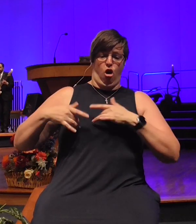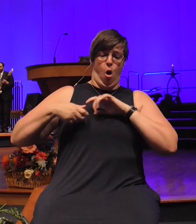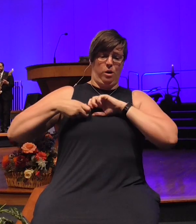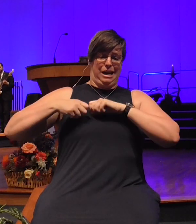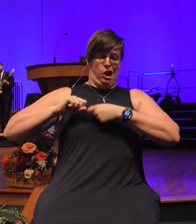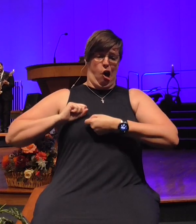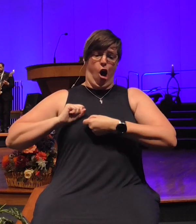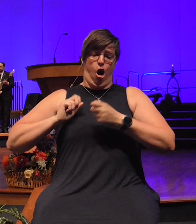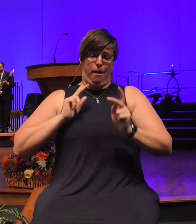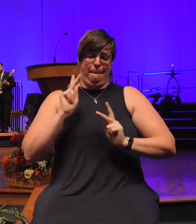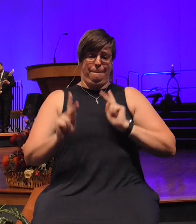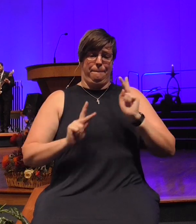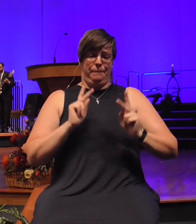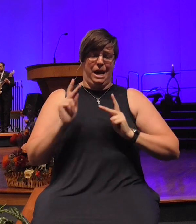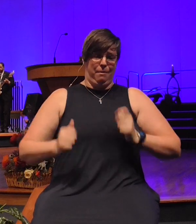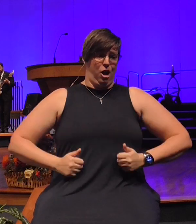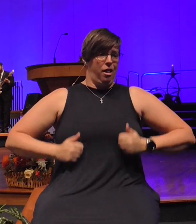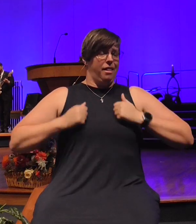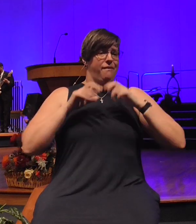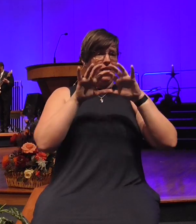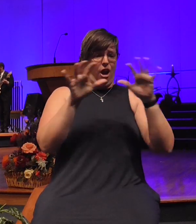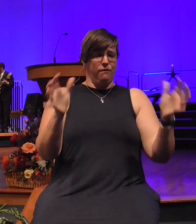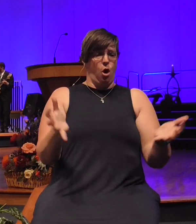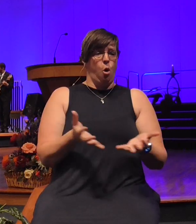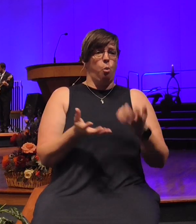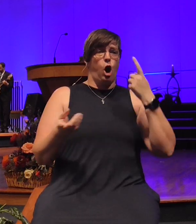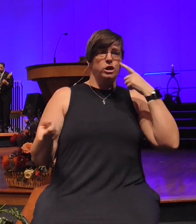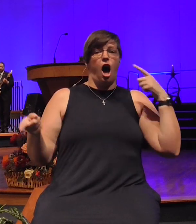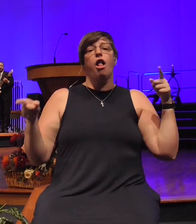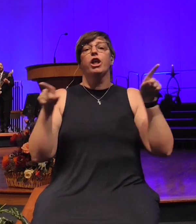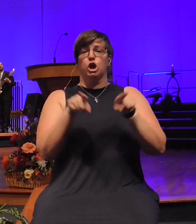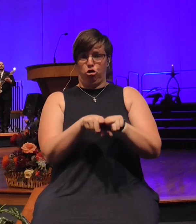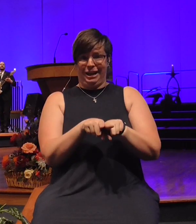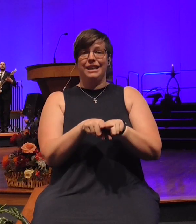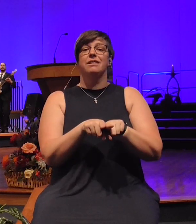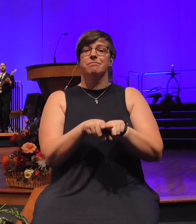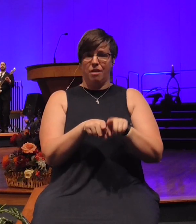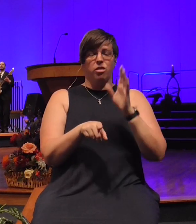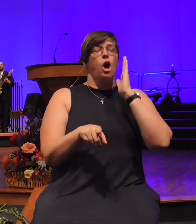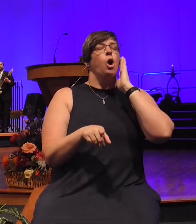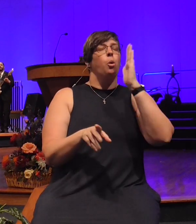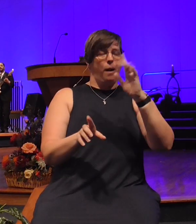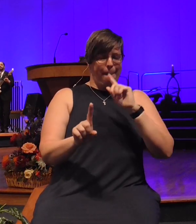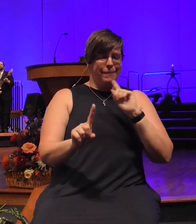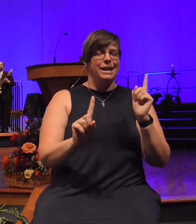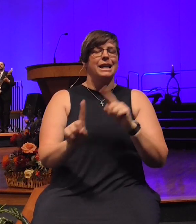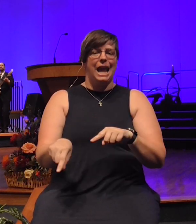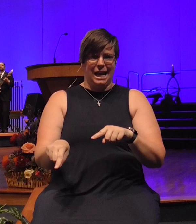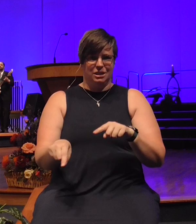Broken-hearted people living in the world agree, there